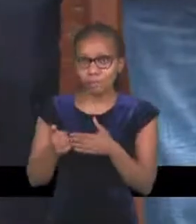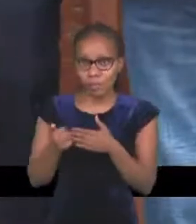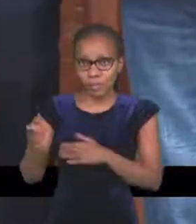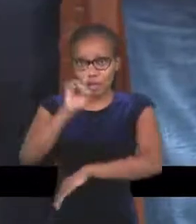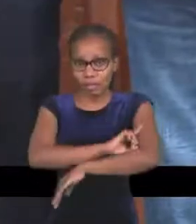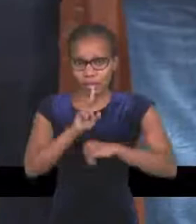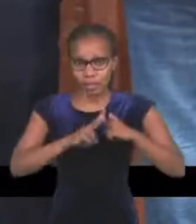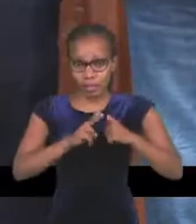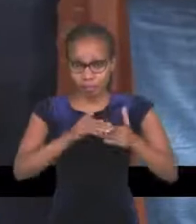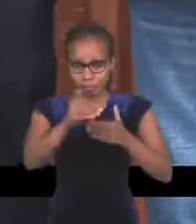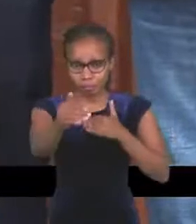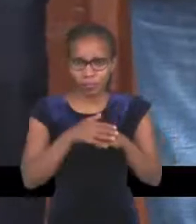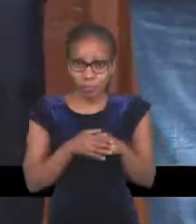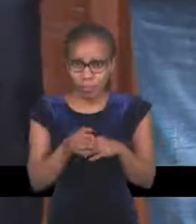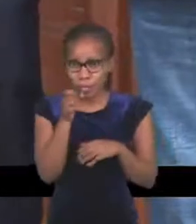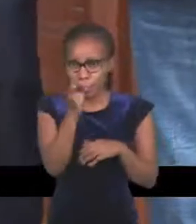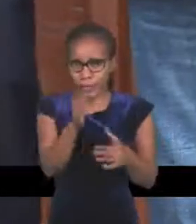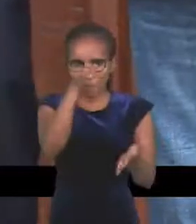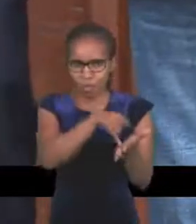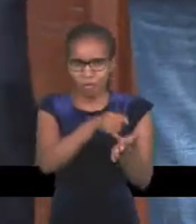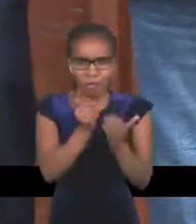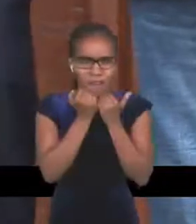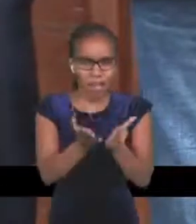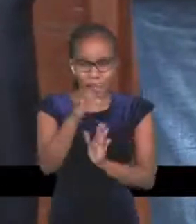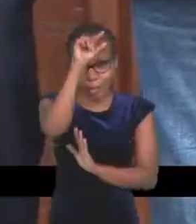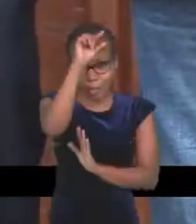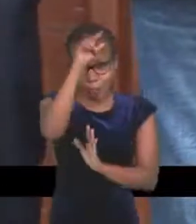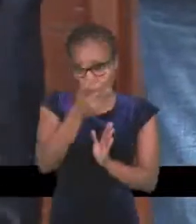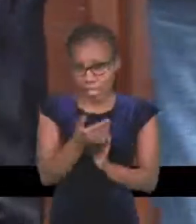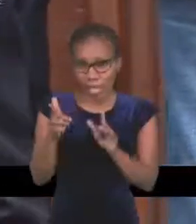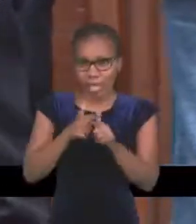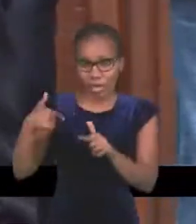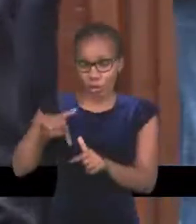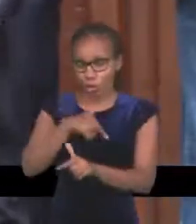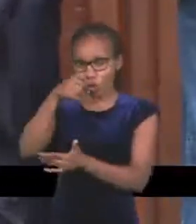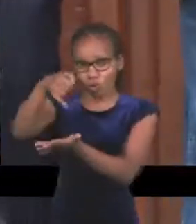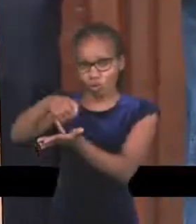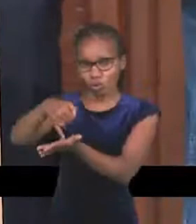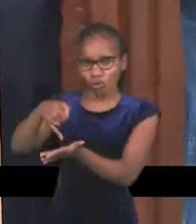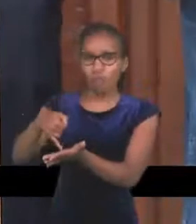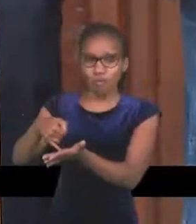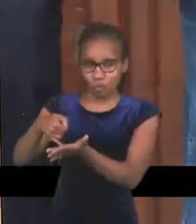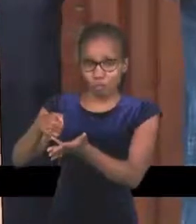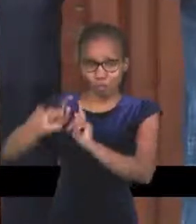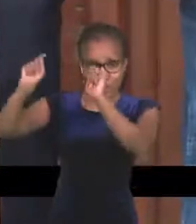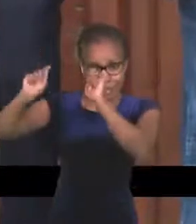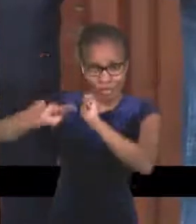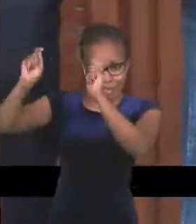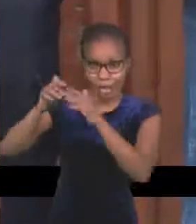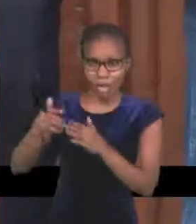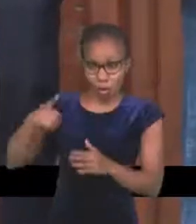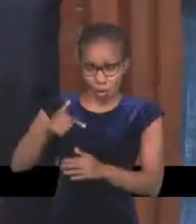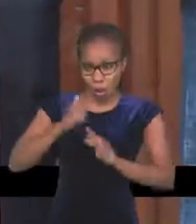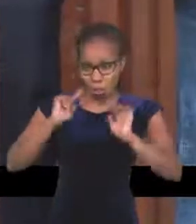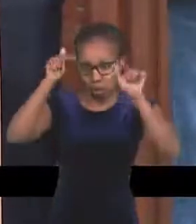days, if we are not going to be engaged by the government, we will engage them in the road they know. We will come